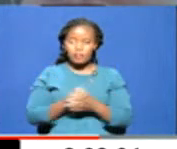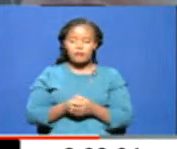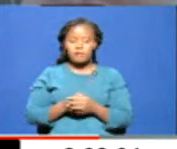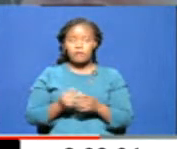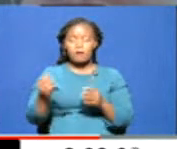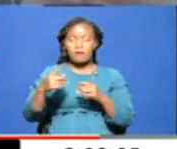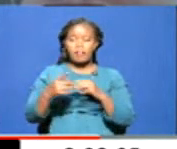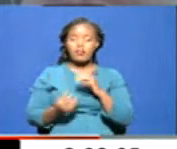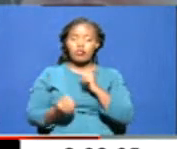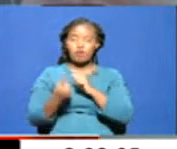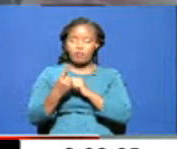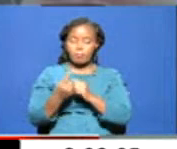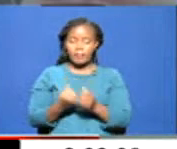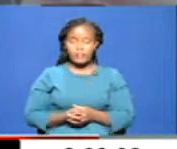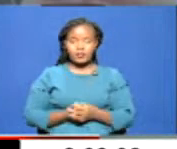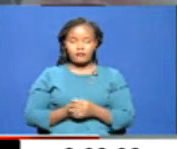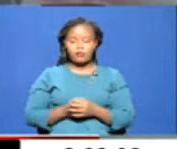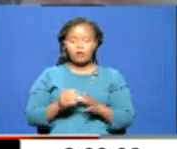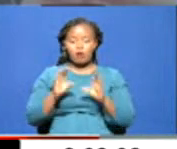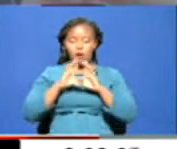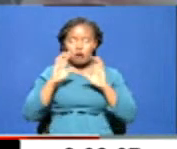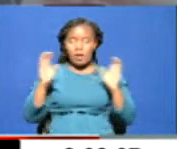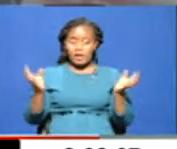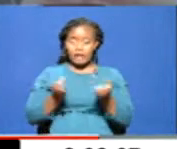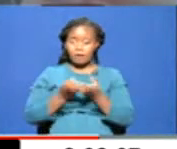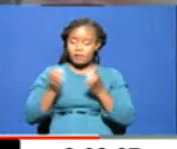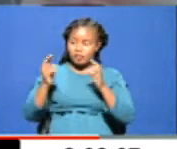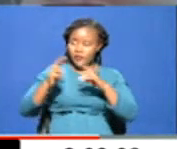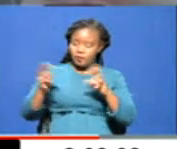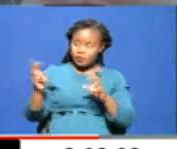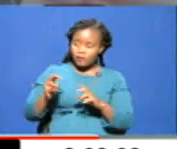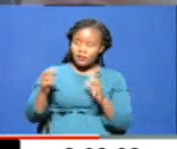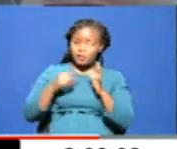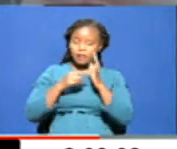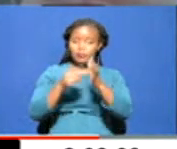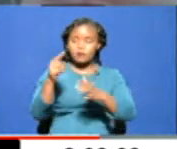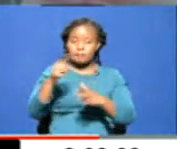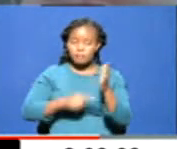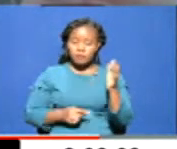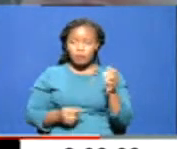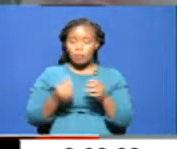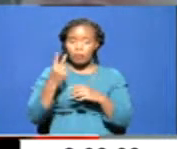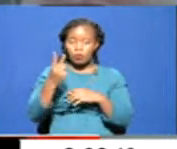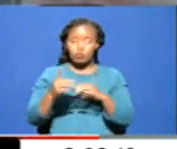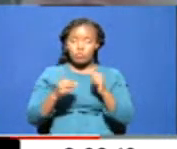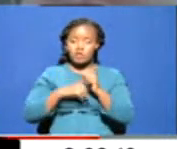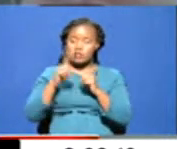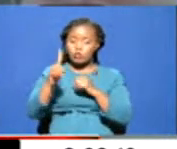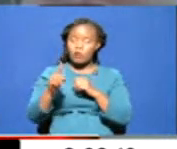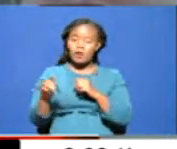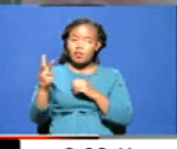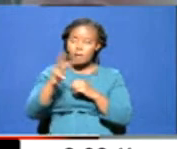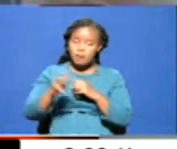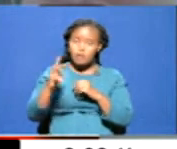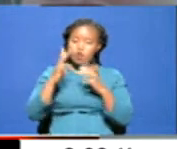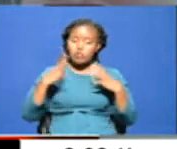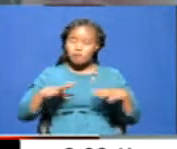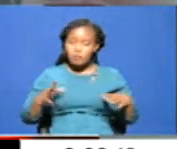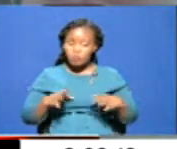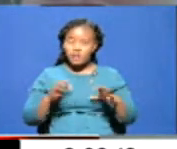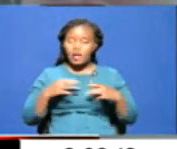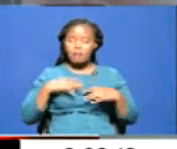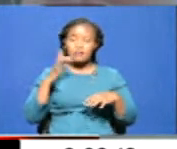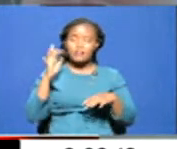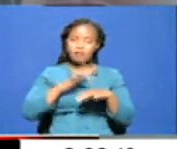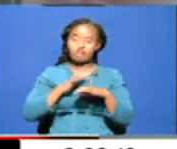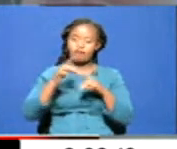Global statistics from the Johns Hopkins University indicate that over 261.6 million people have been infected, while